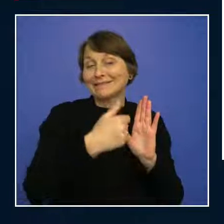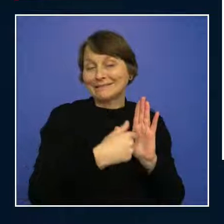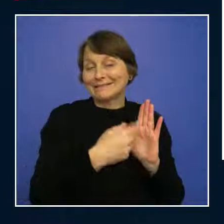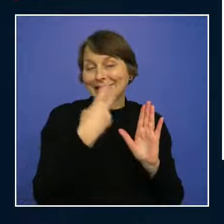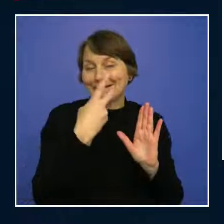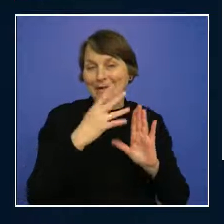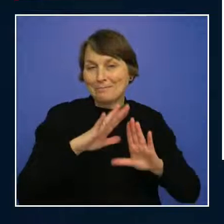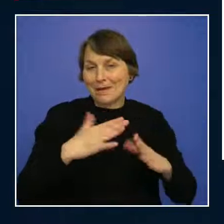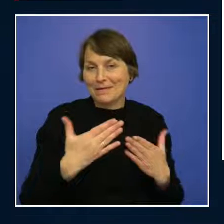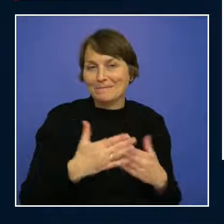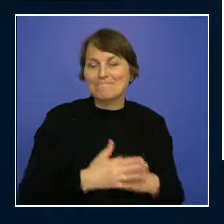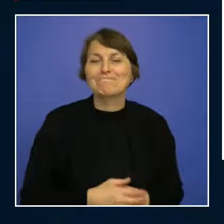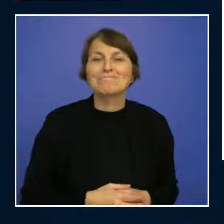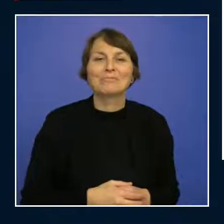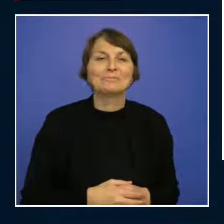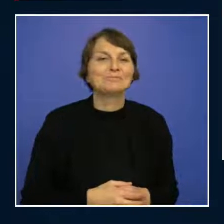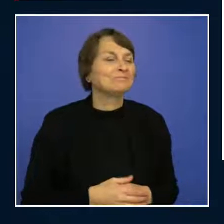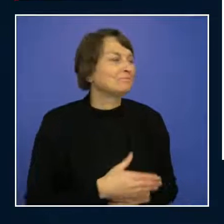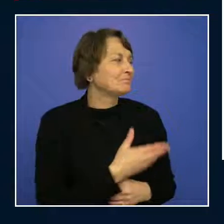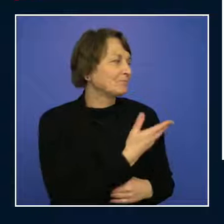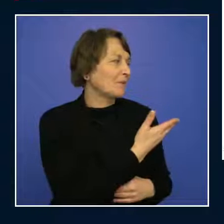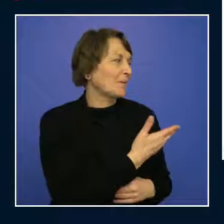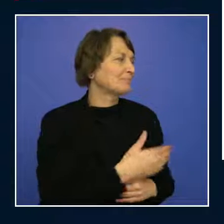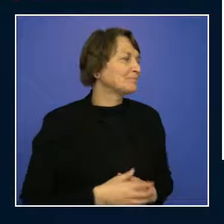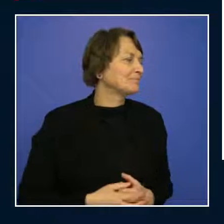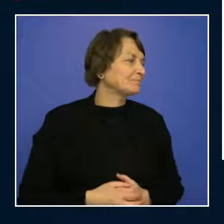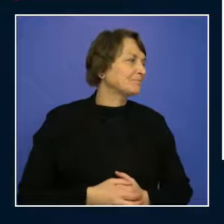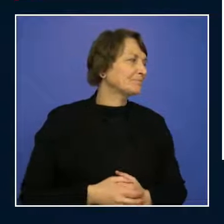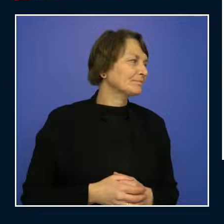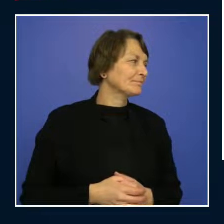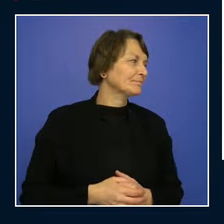back into the Azure portal.